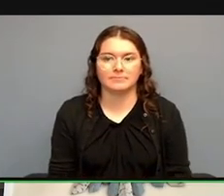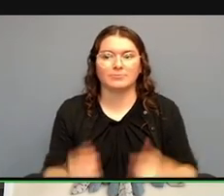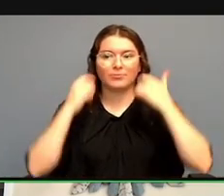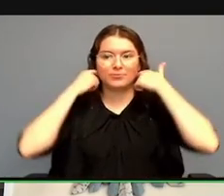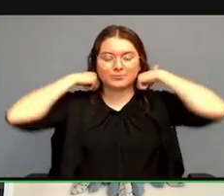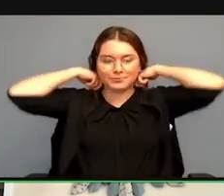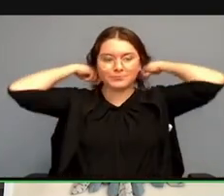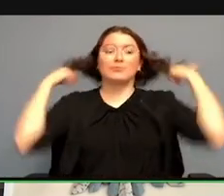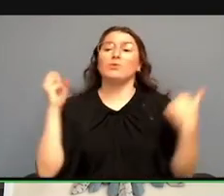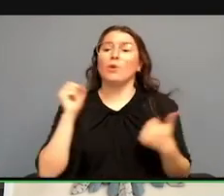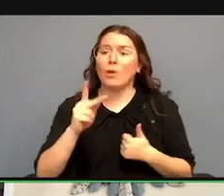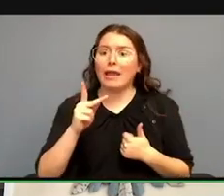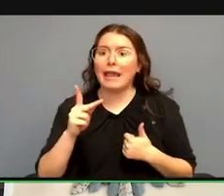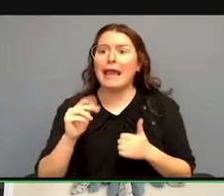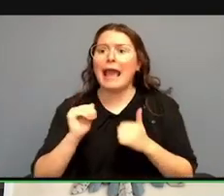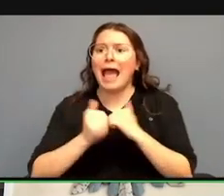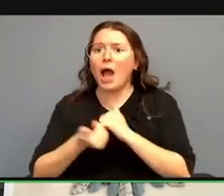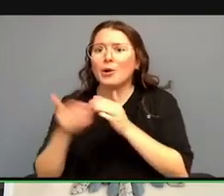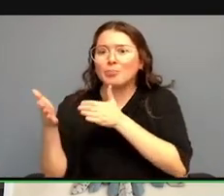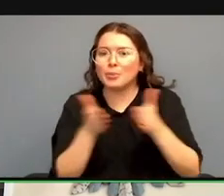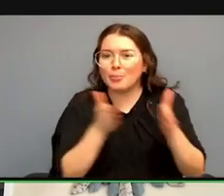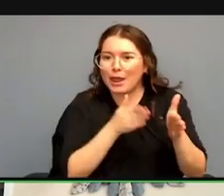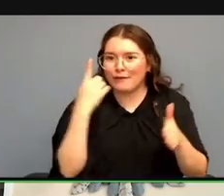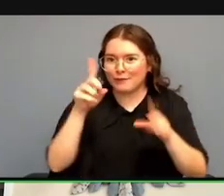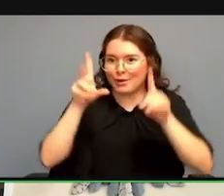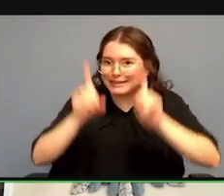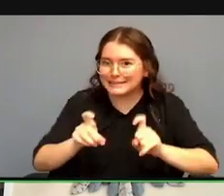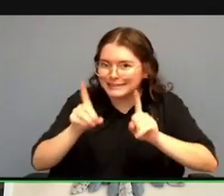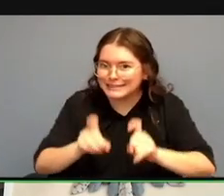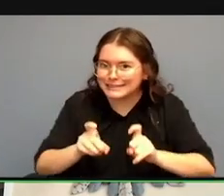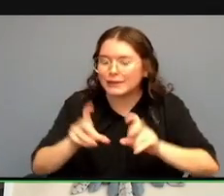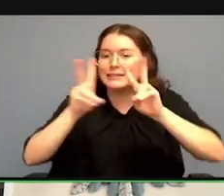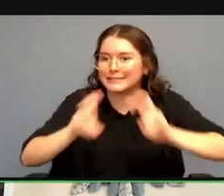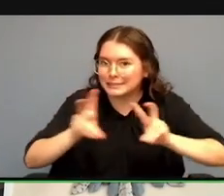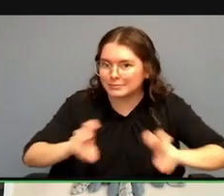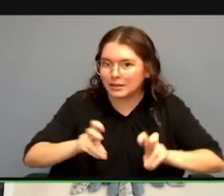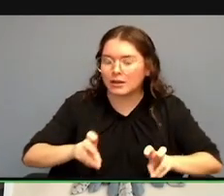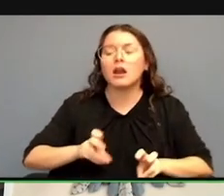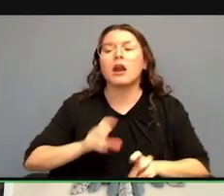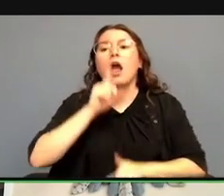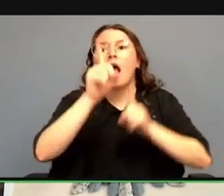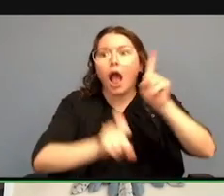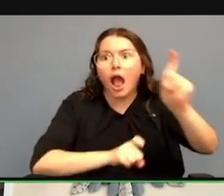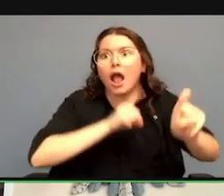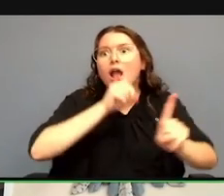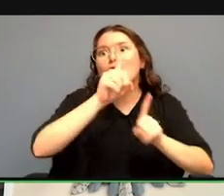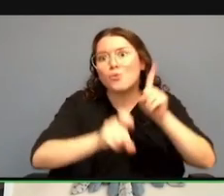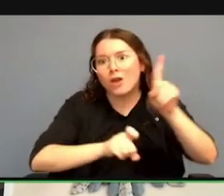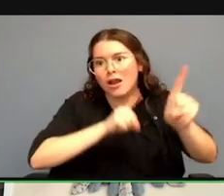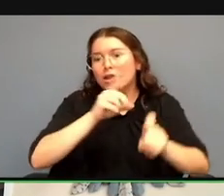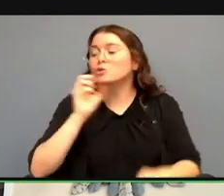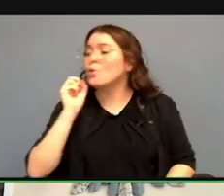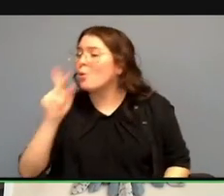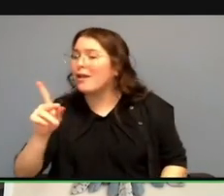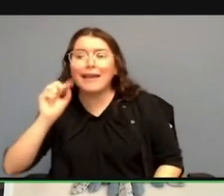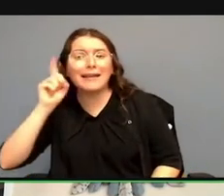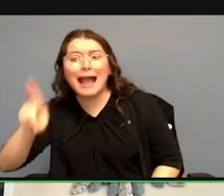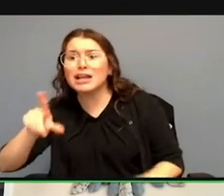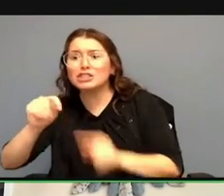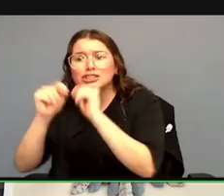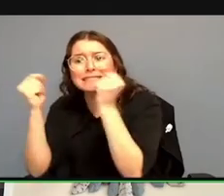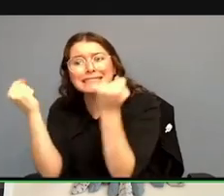Okay, preparing for assessment, ask questions. It's okay to ask your team members what is